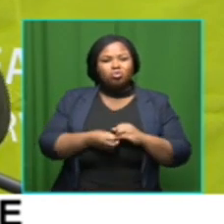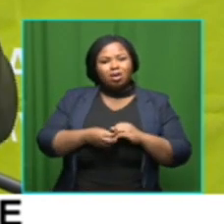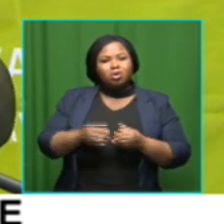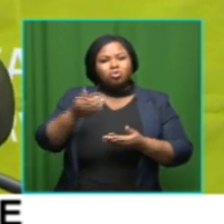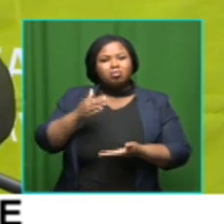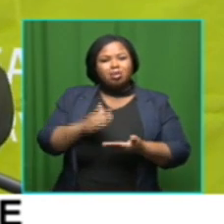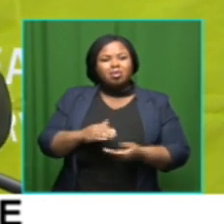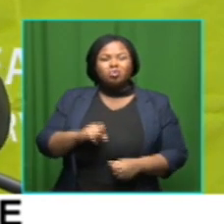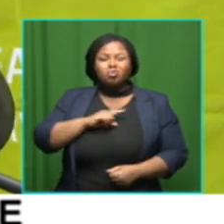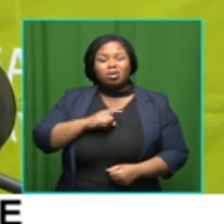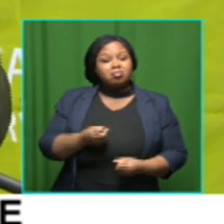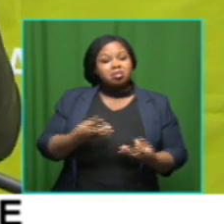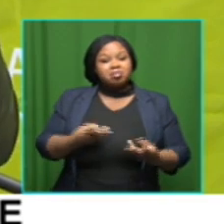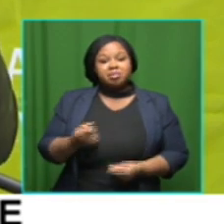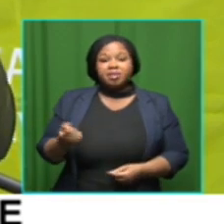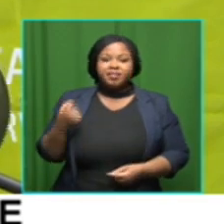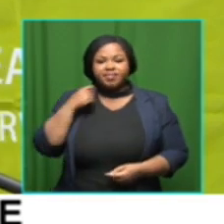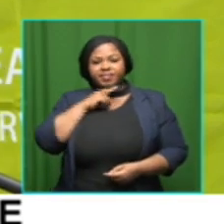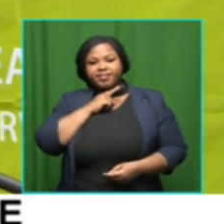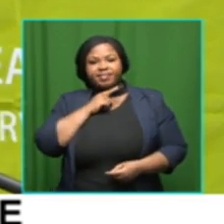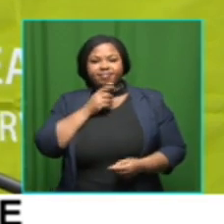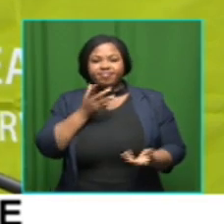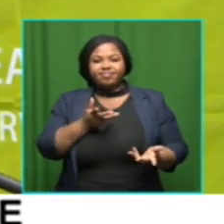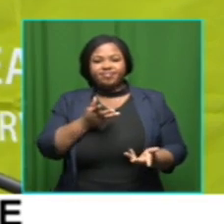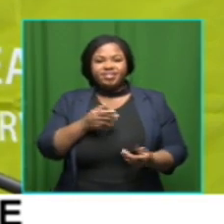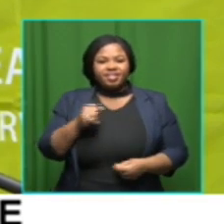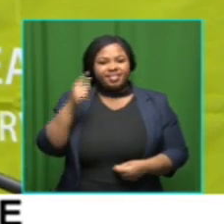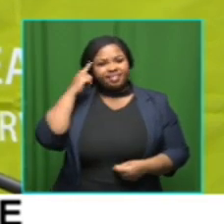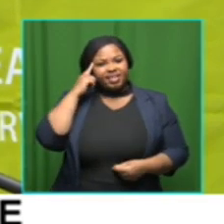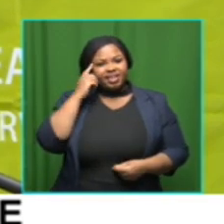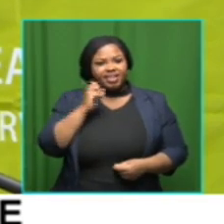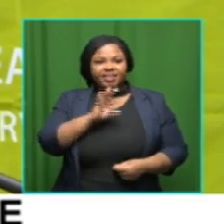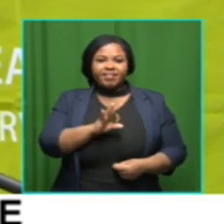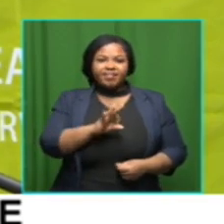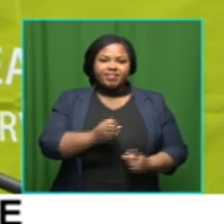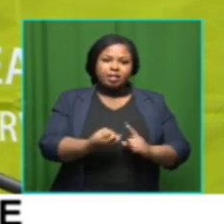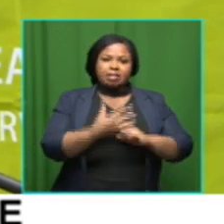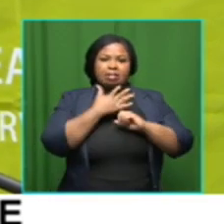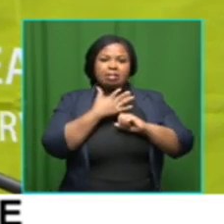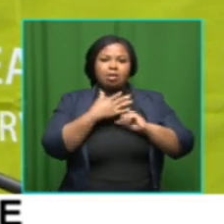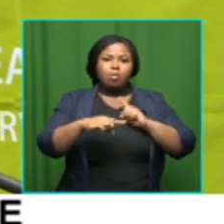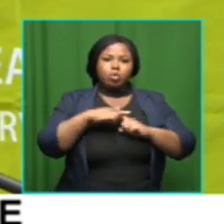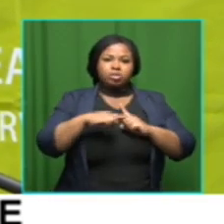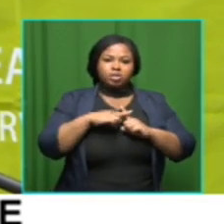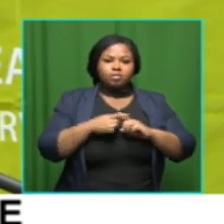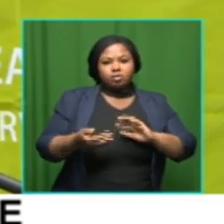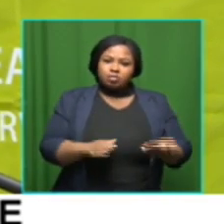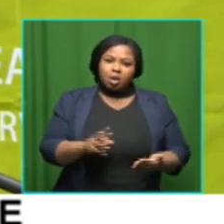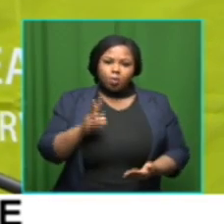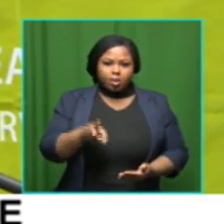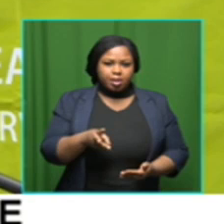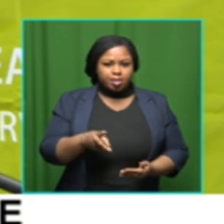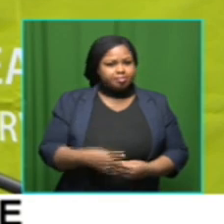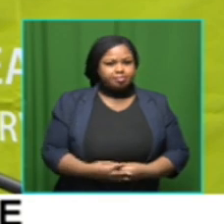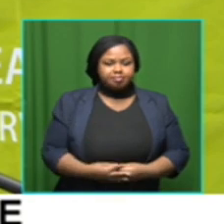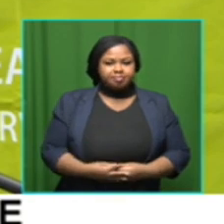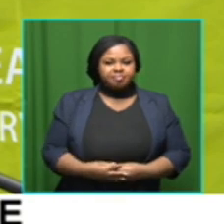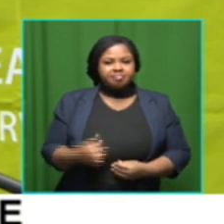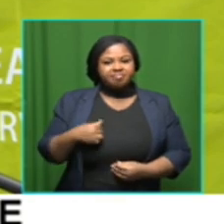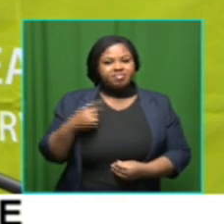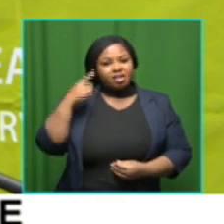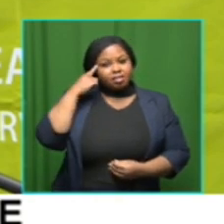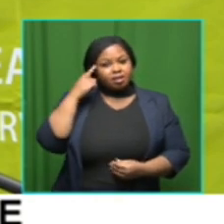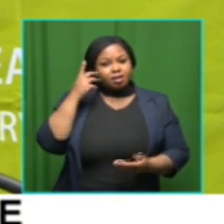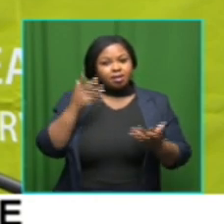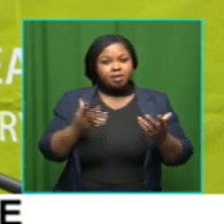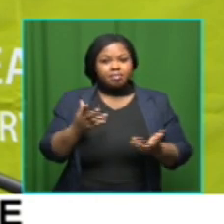people equate being infected and death, you know. So I think that the death toll